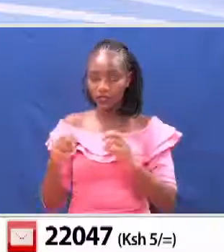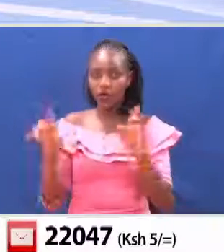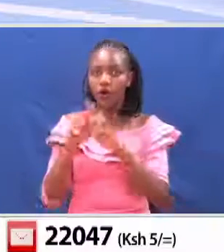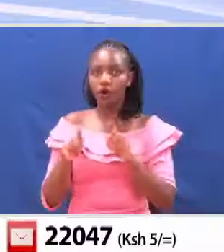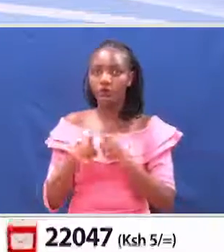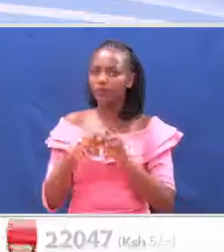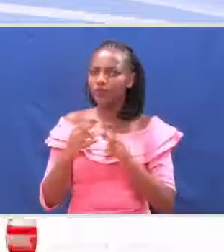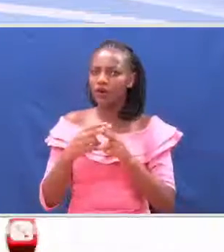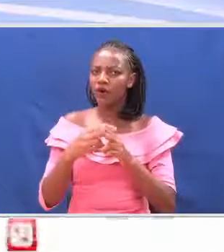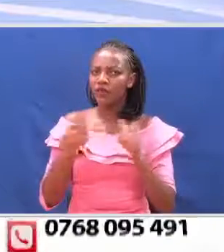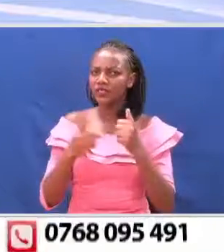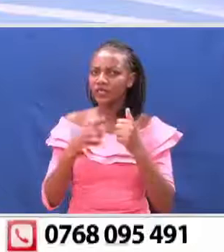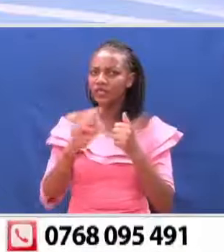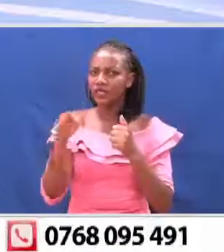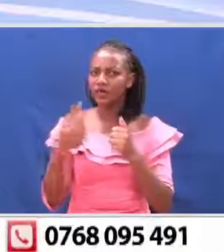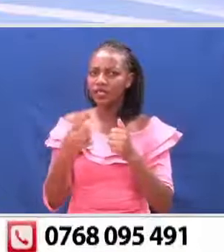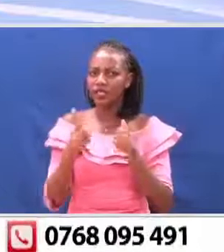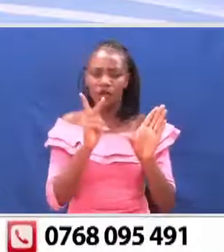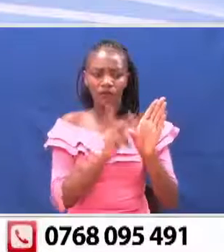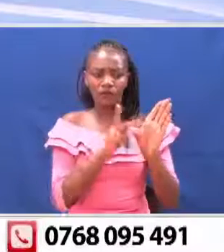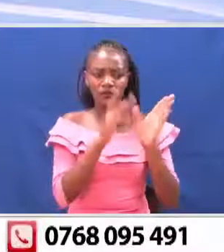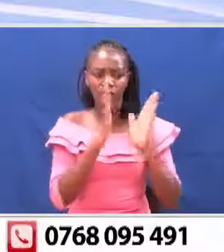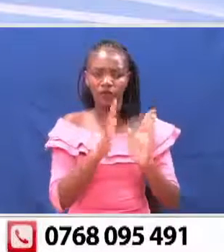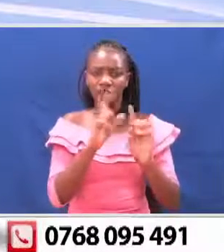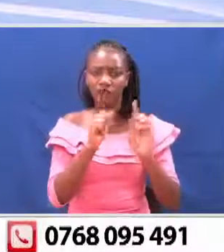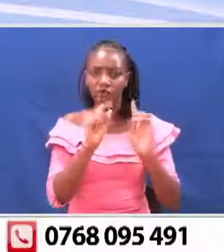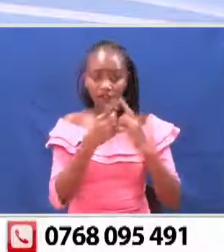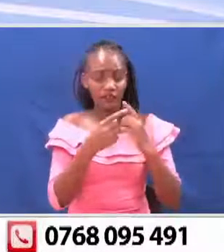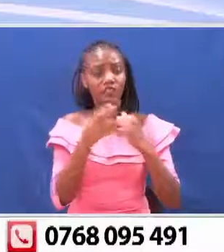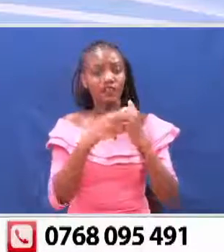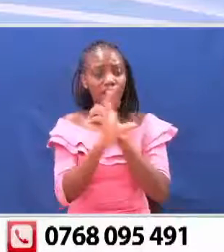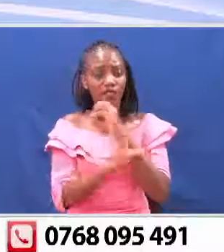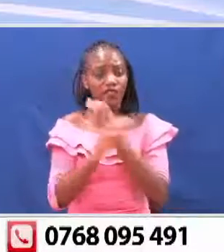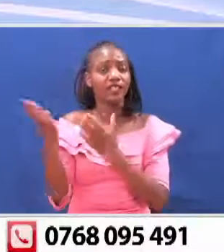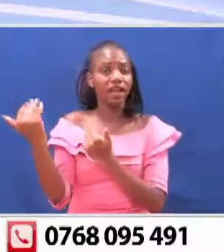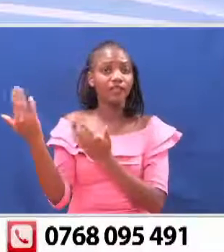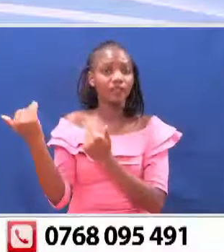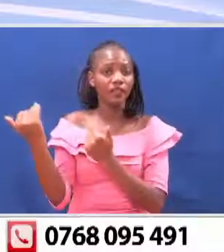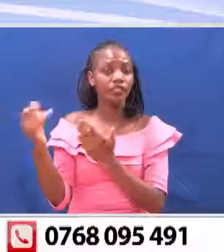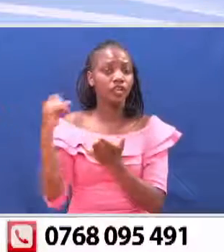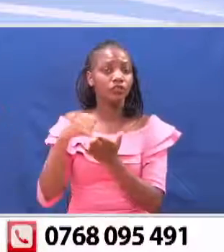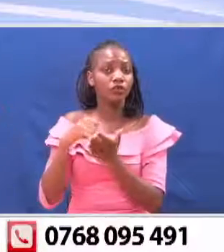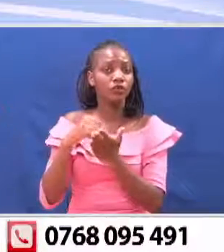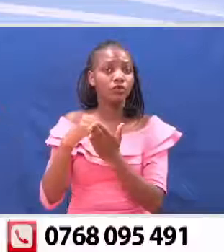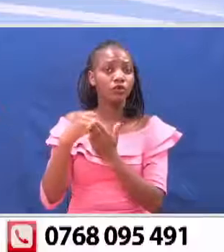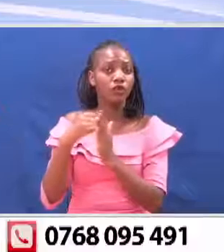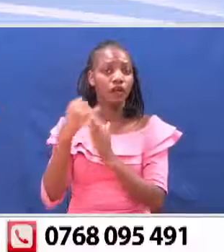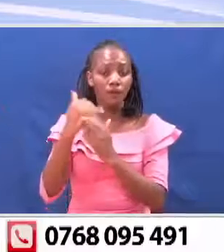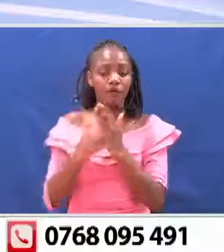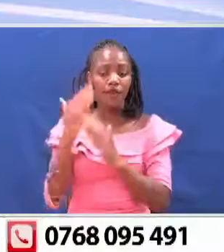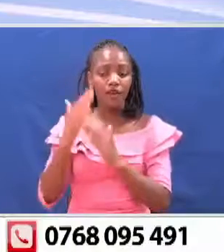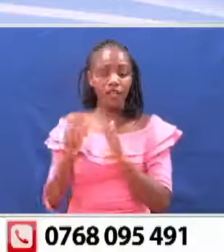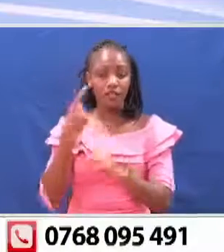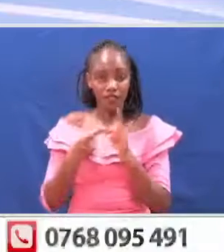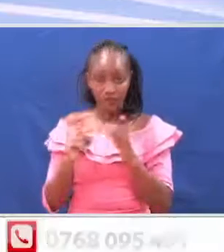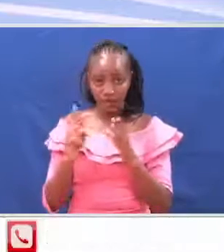At least 60,000 participants from all the seven countries are expected to be involved before the end of the year.